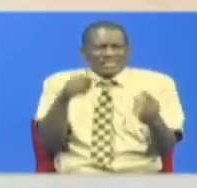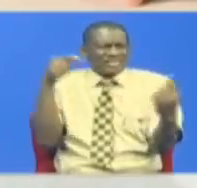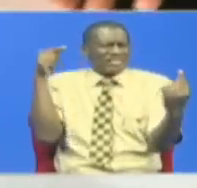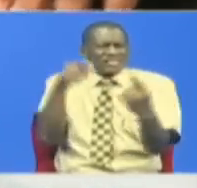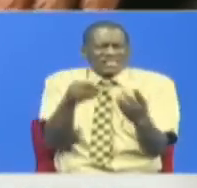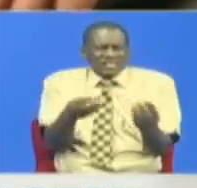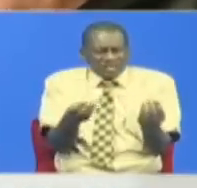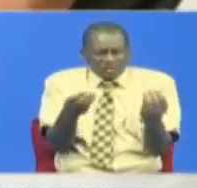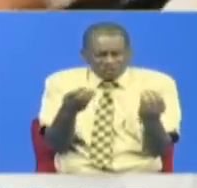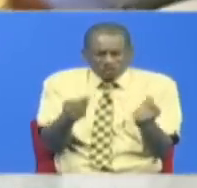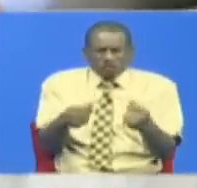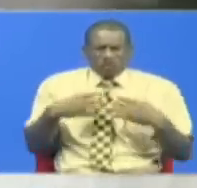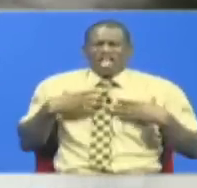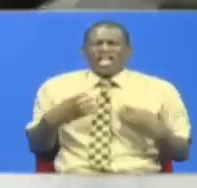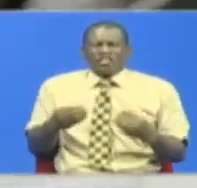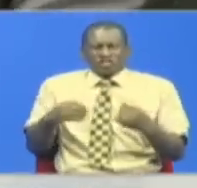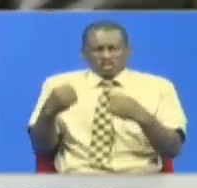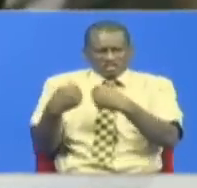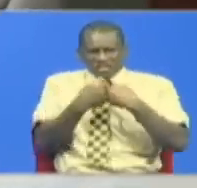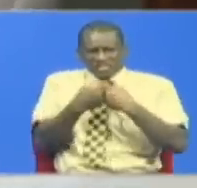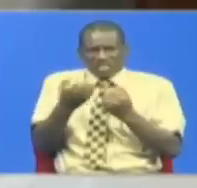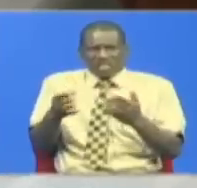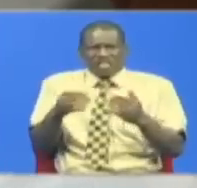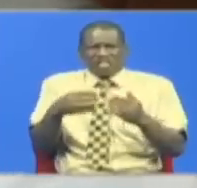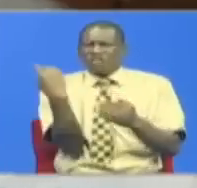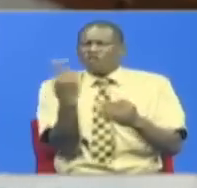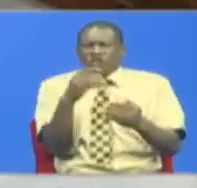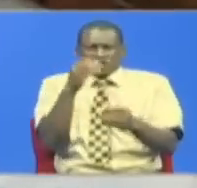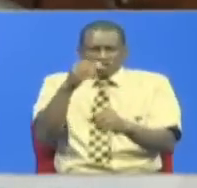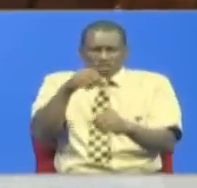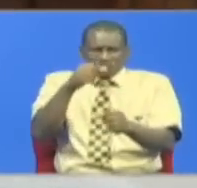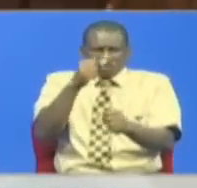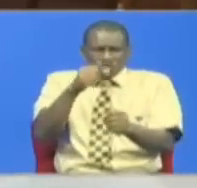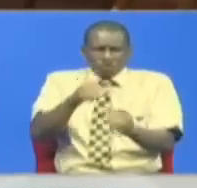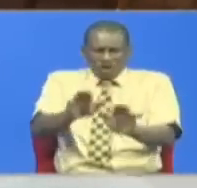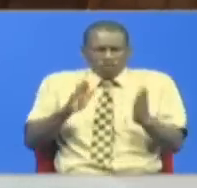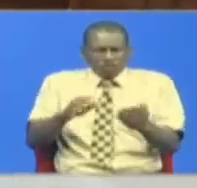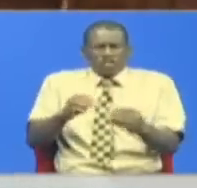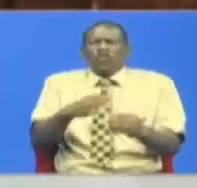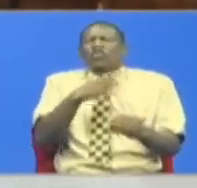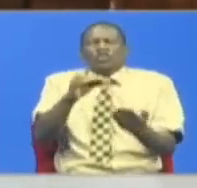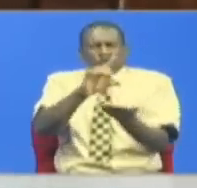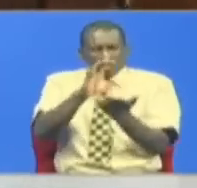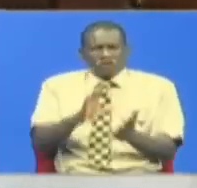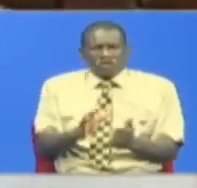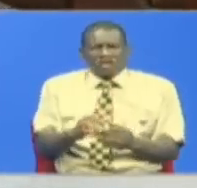health crisis and beyond, if only to keep the doctor away. Charity Mwangi, NTV, Nairobi.